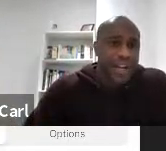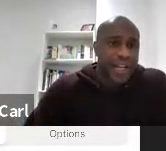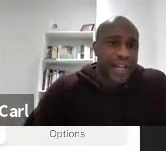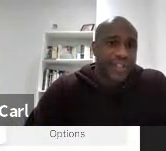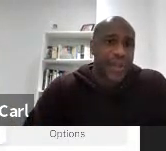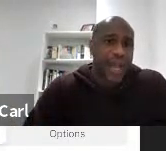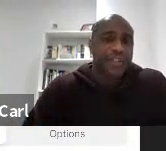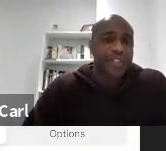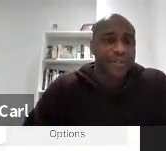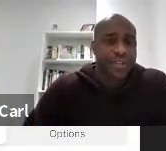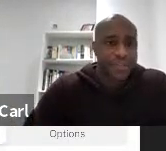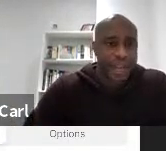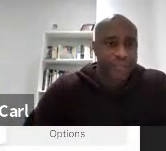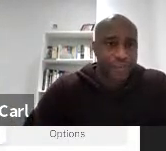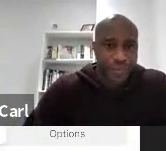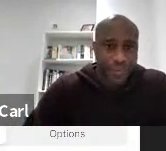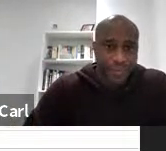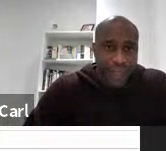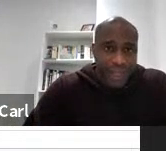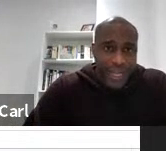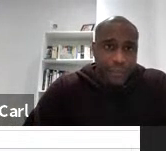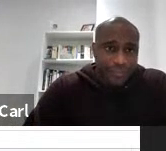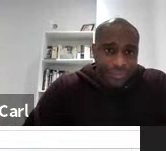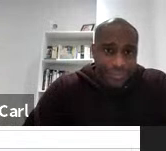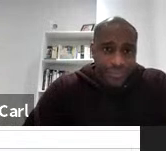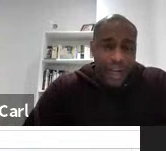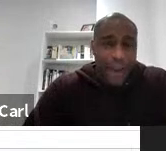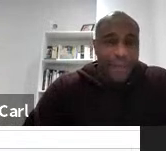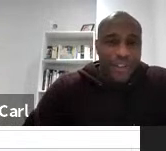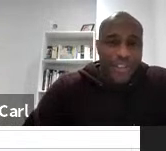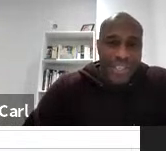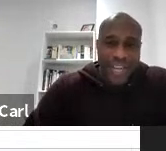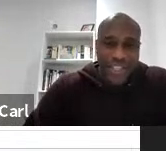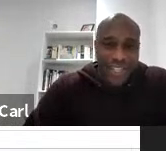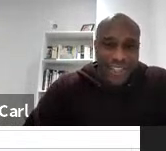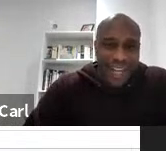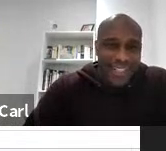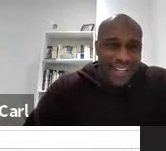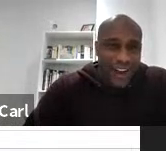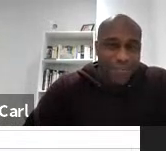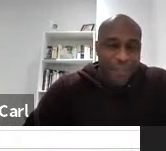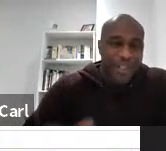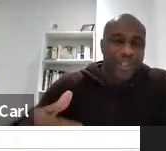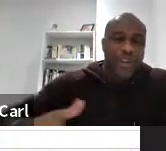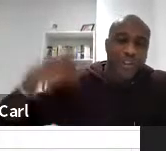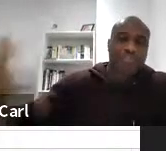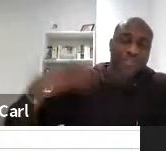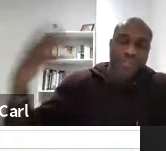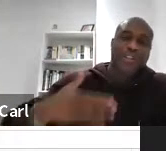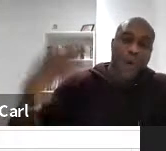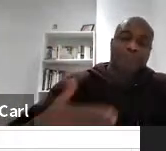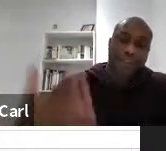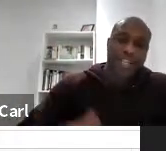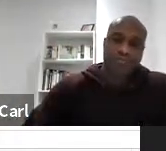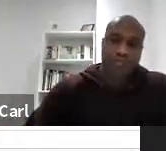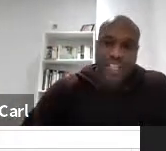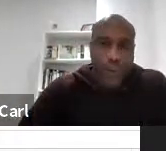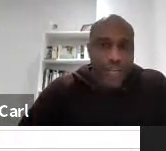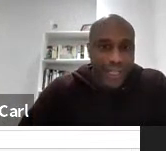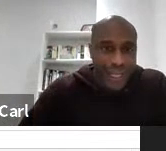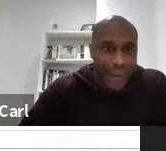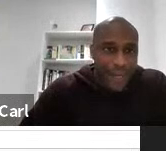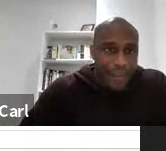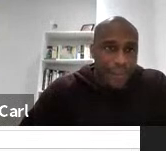of insight into how to use those platforms. Now, I'm conscious actually that I've probably gone through this whole process